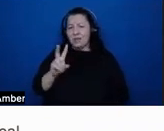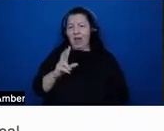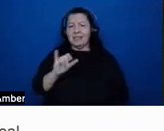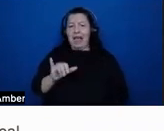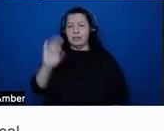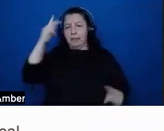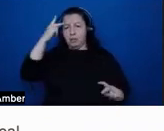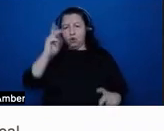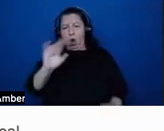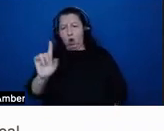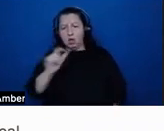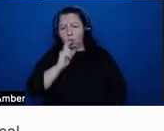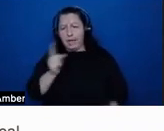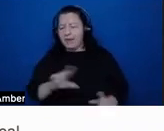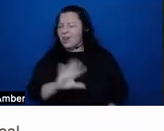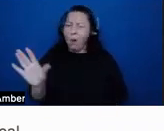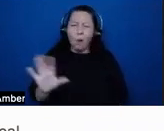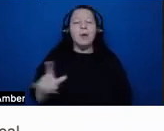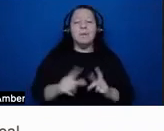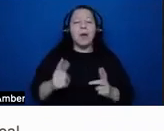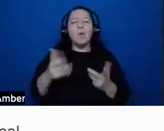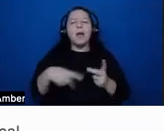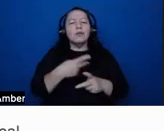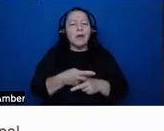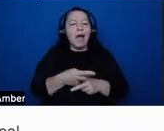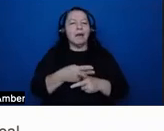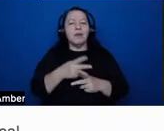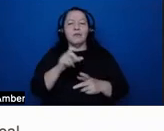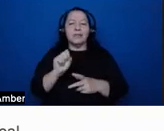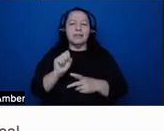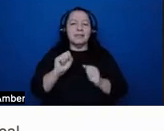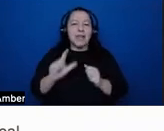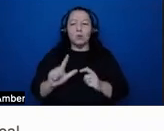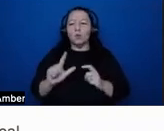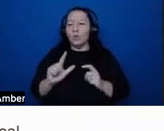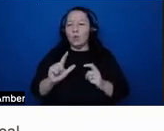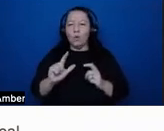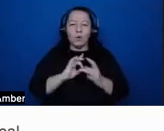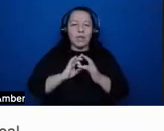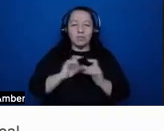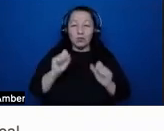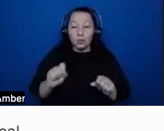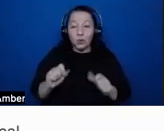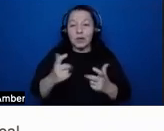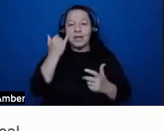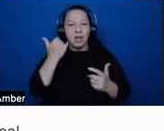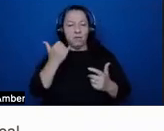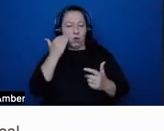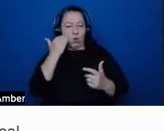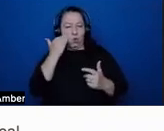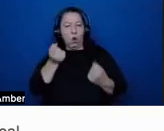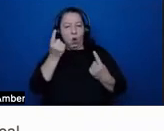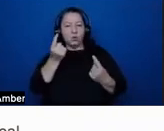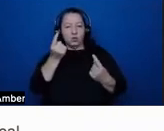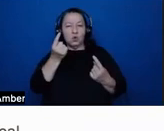our sexual relationships look like if we had better conversations about consent? And there've been many different, campaigns out